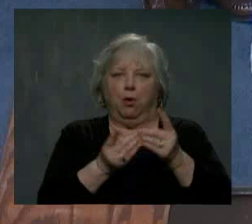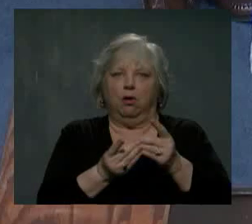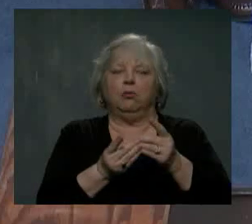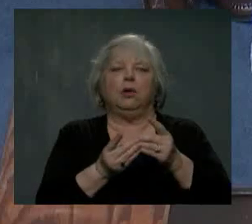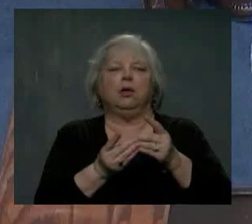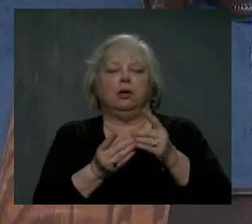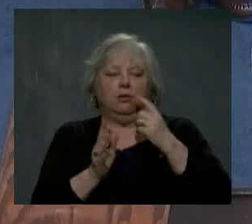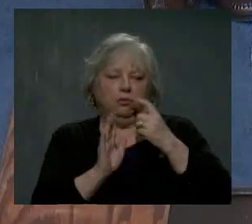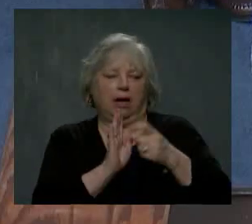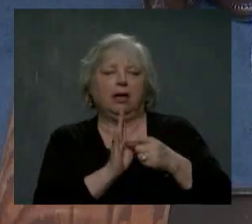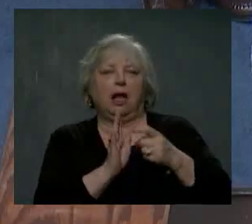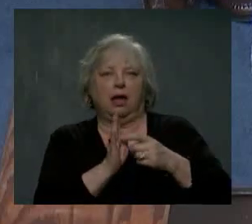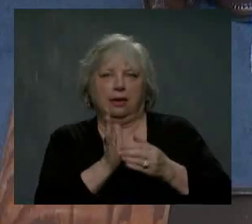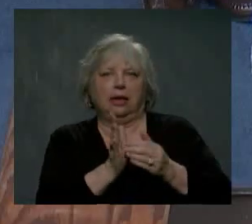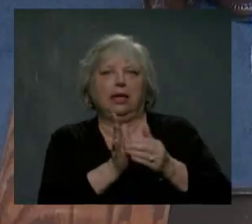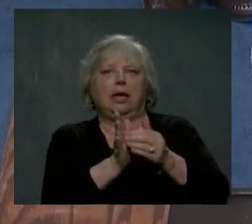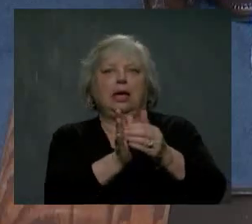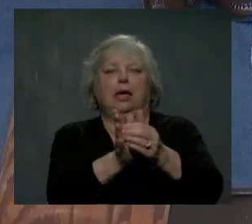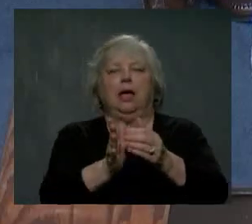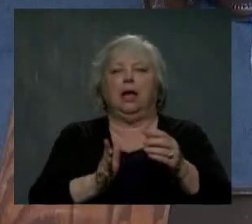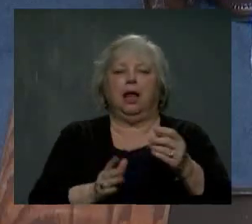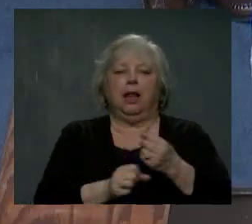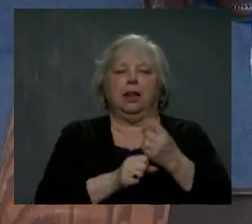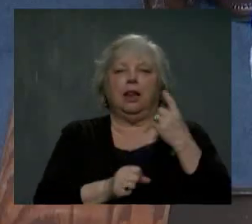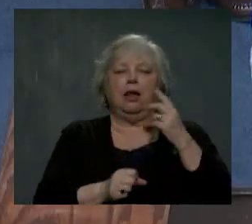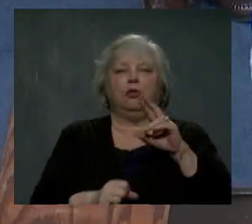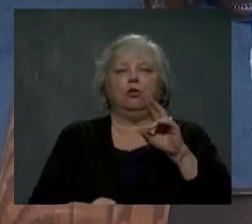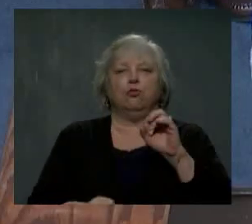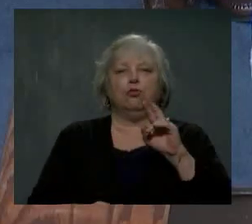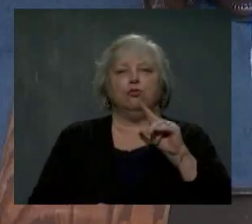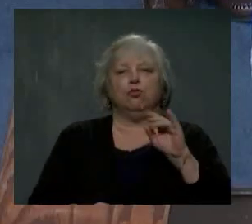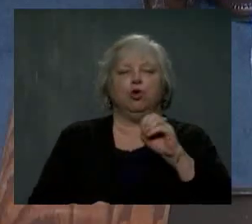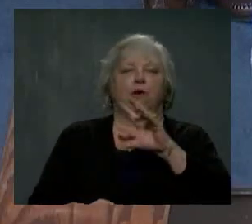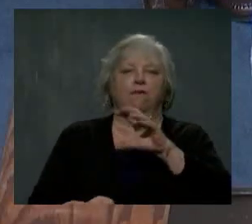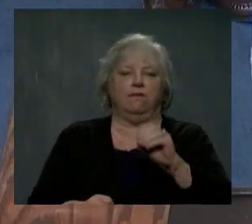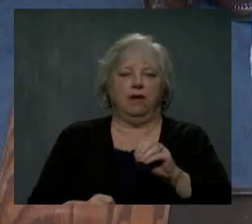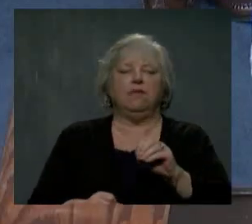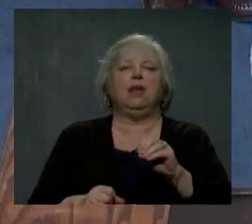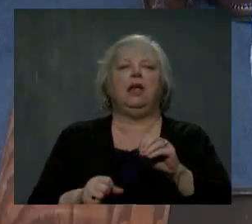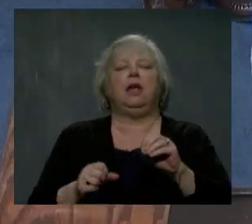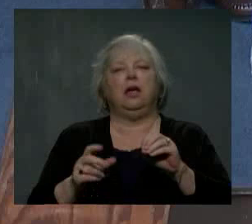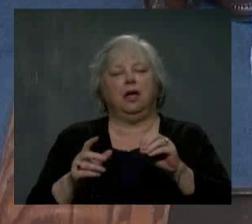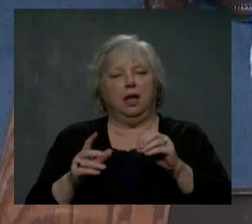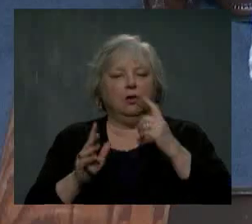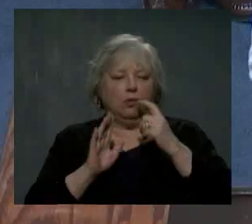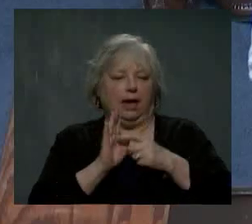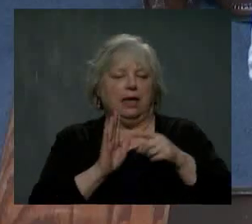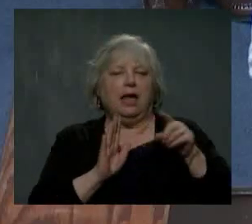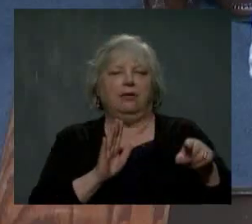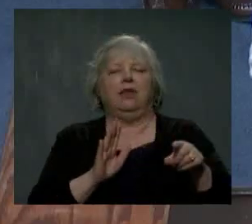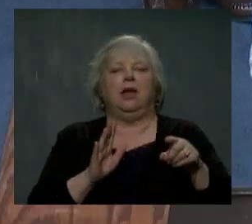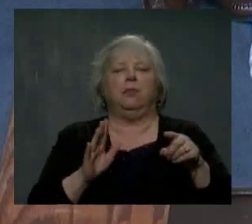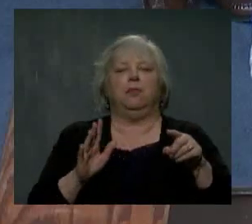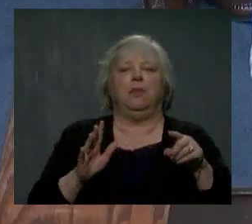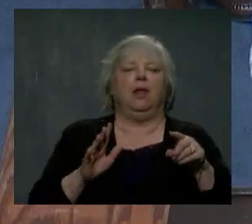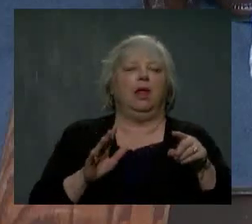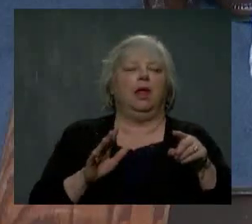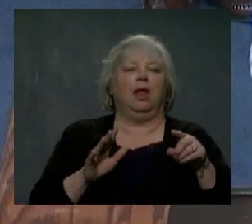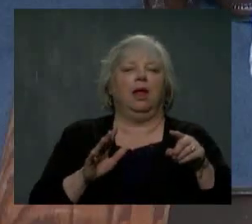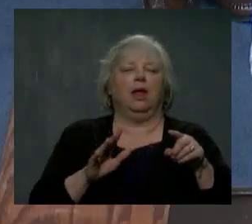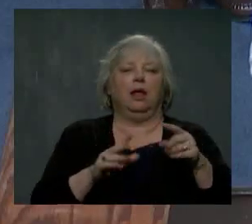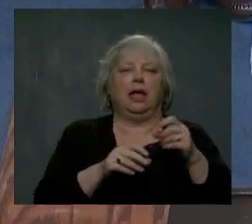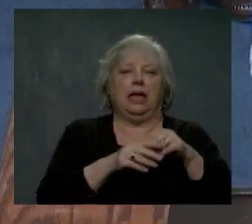were featured last year in an article by Route 50 entitled Business as Usual Can Be the Riskiest Procurement